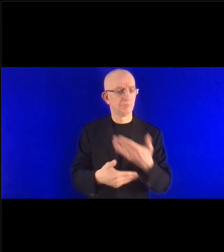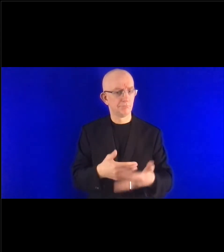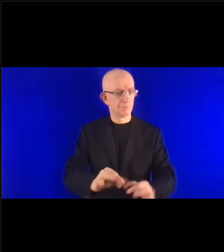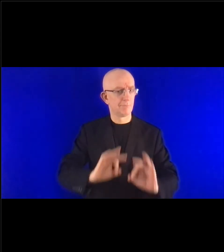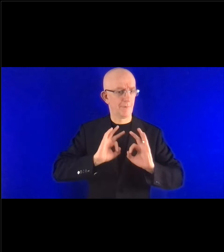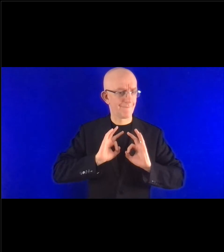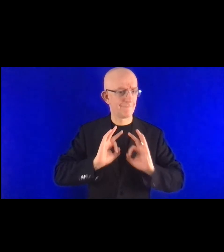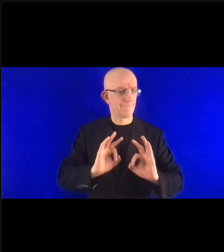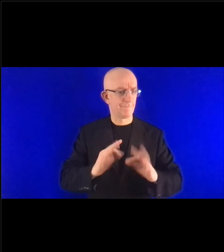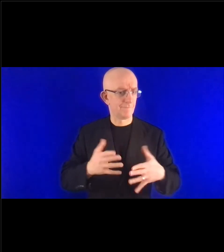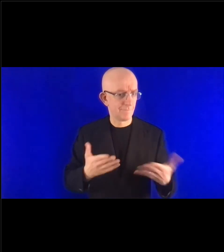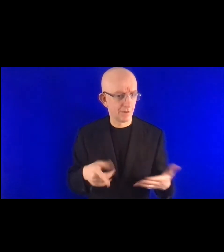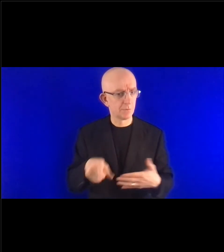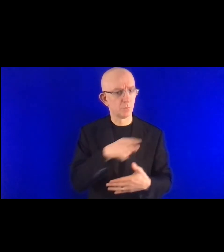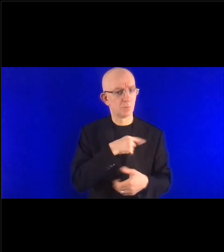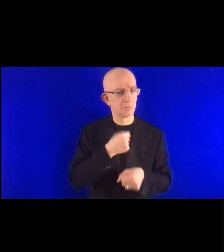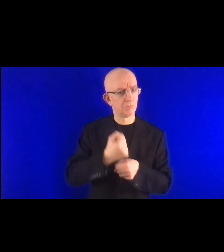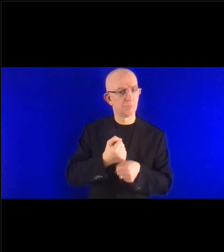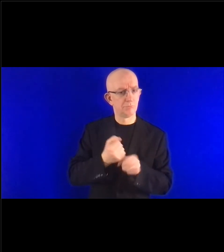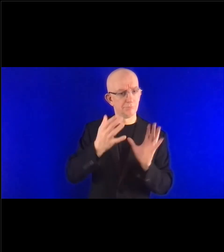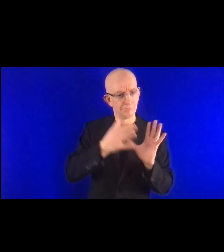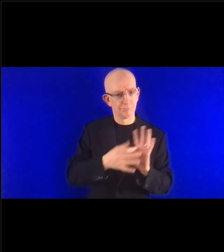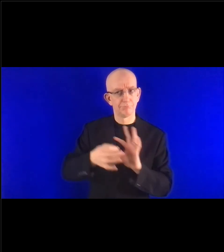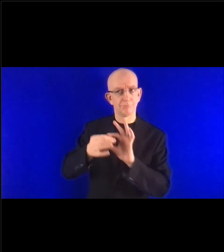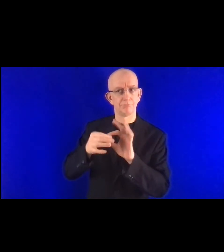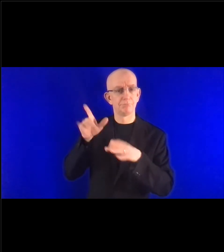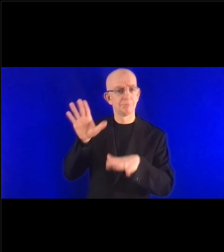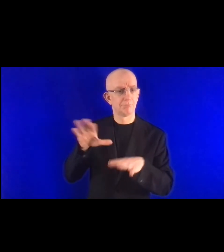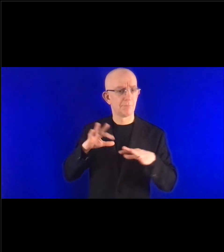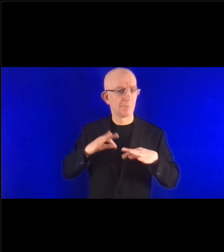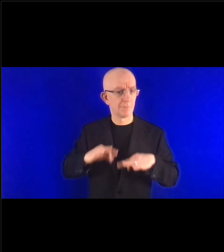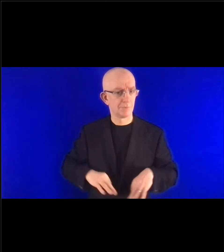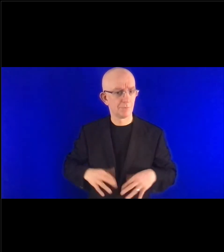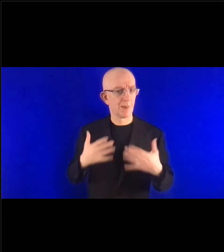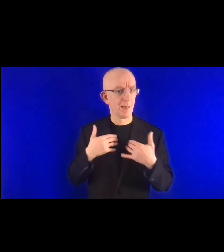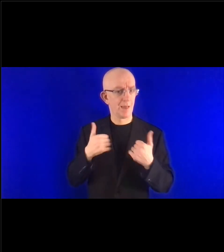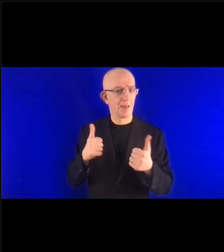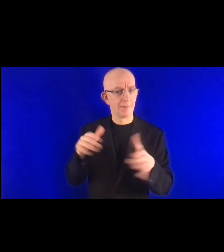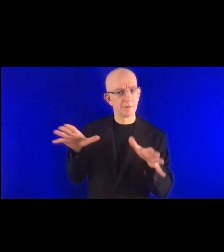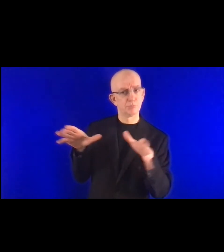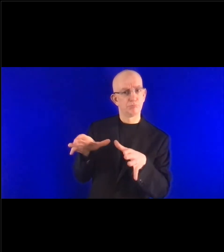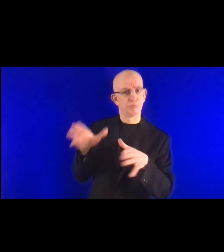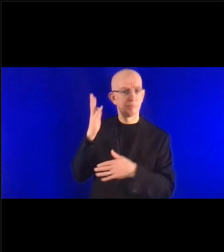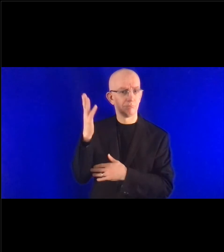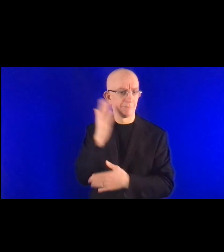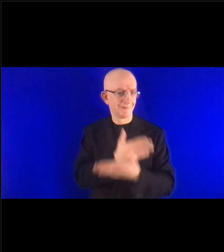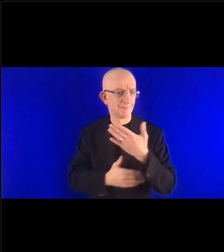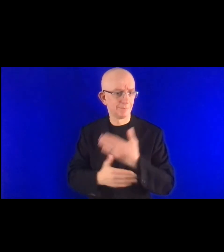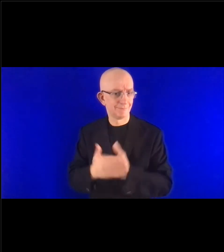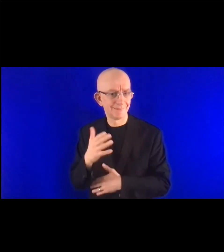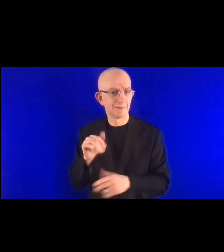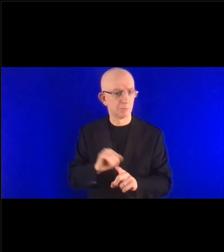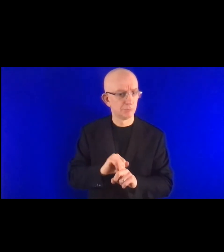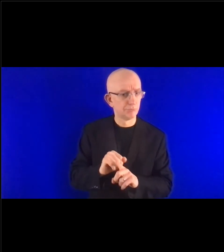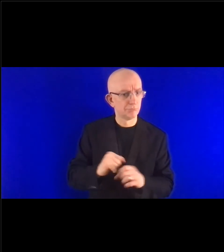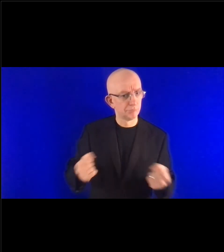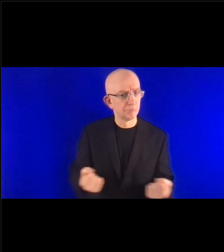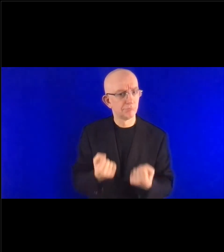Health Information System to ensure that sex and gender rehabilitation data variables